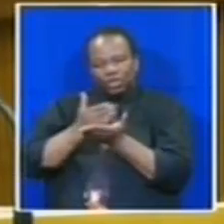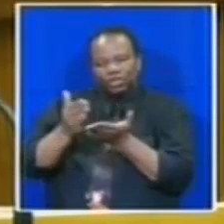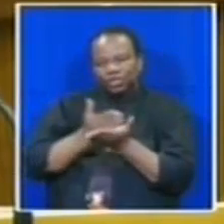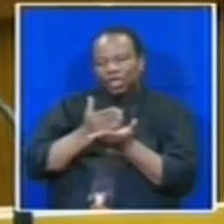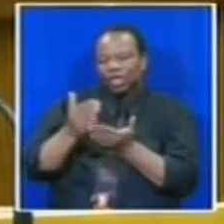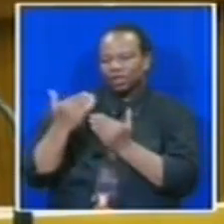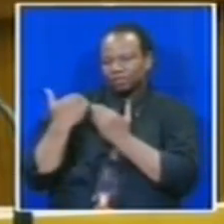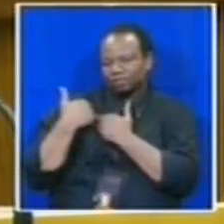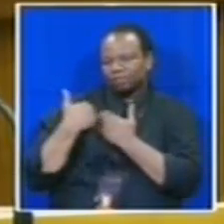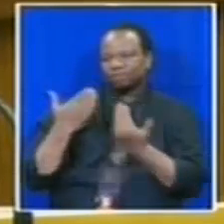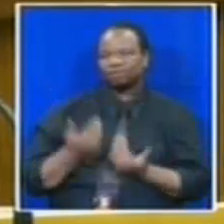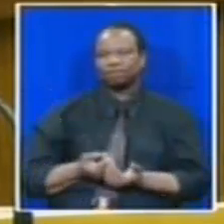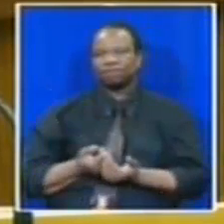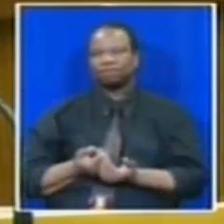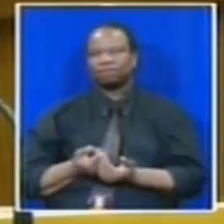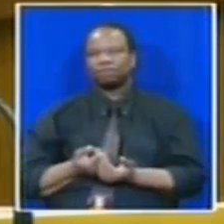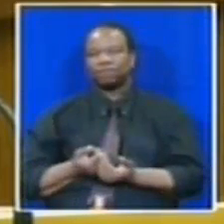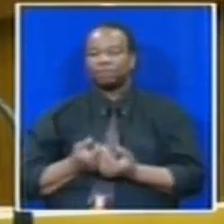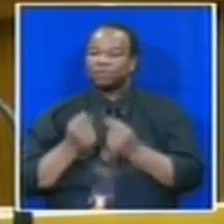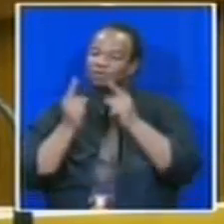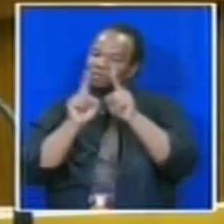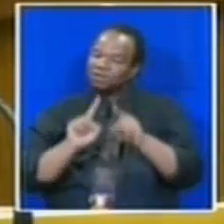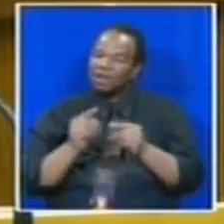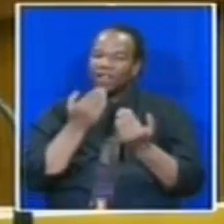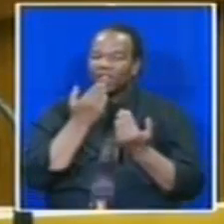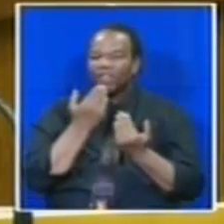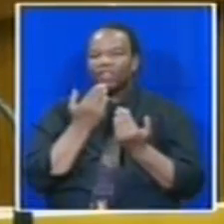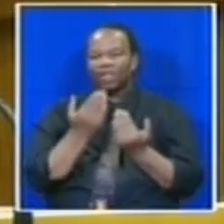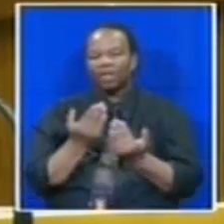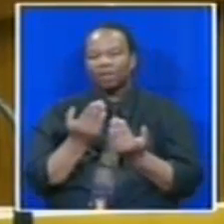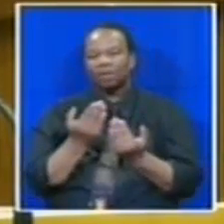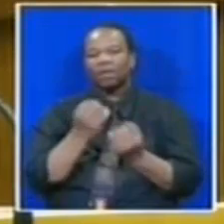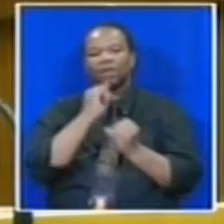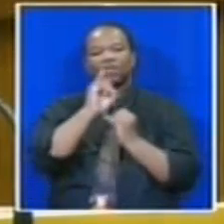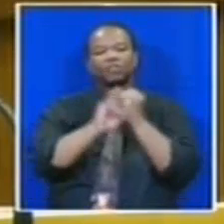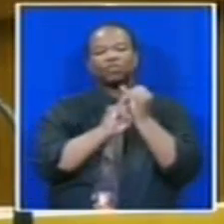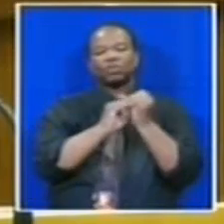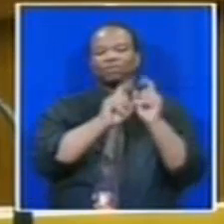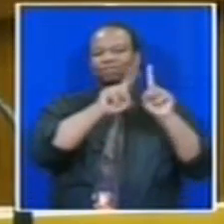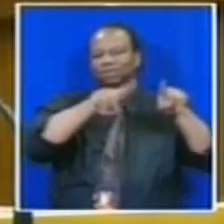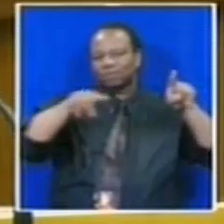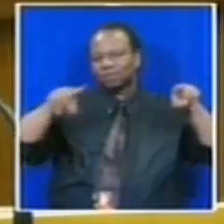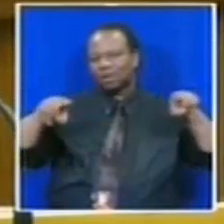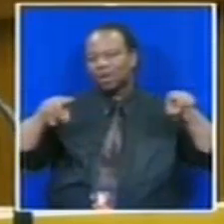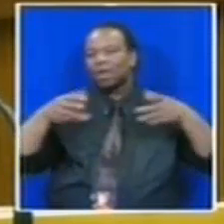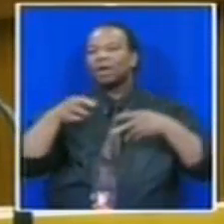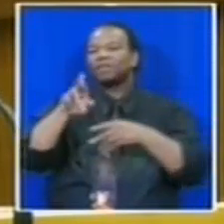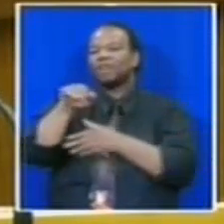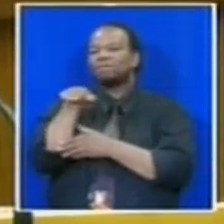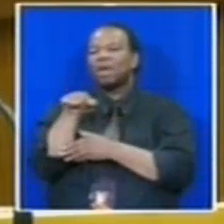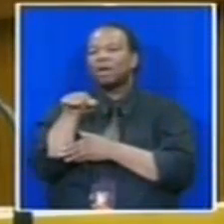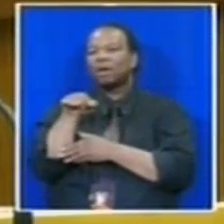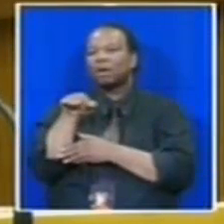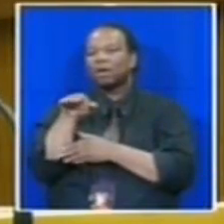responsibilities. A particular thanks to the various institutions in the Reserve Bank, the